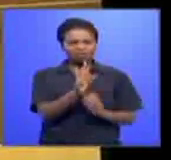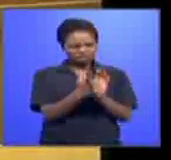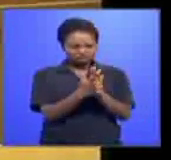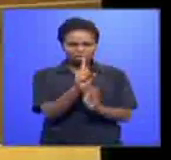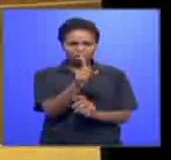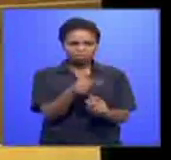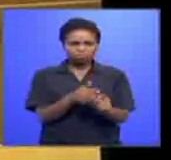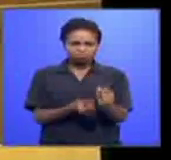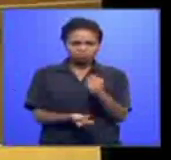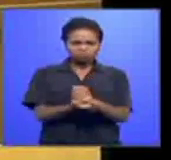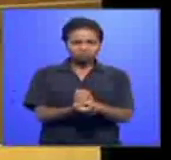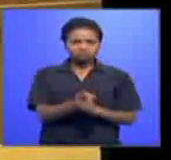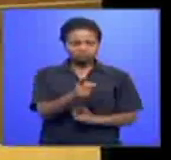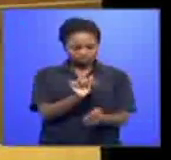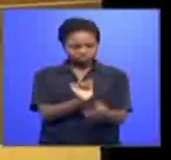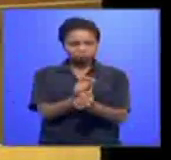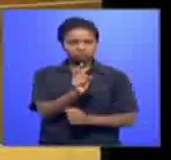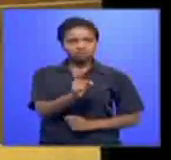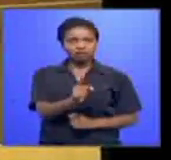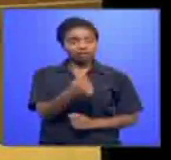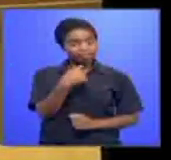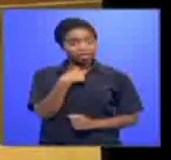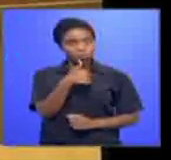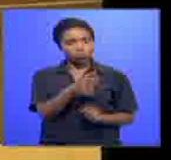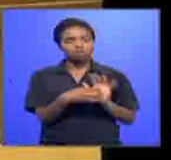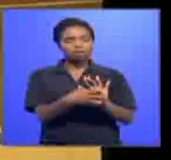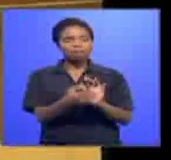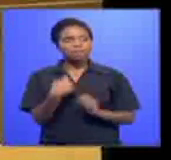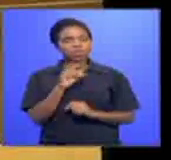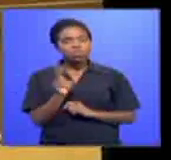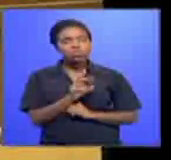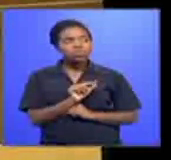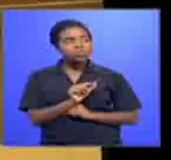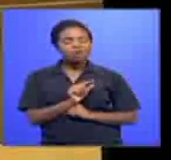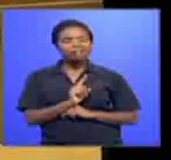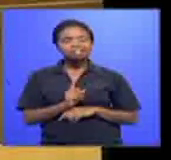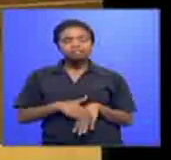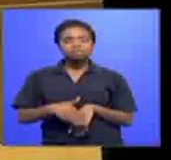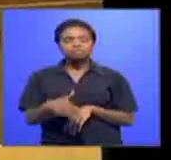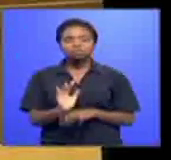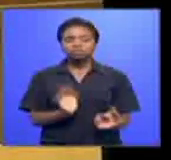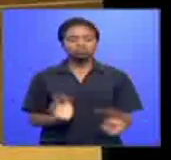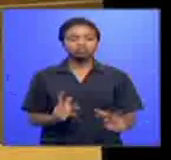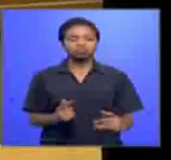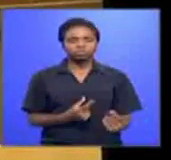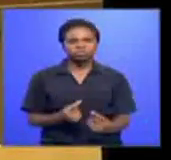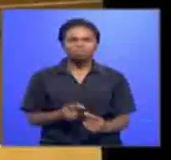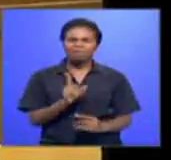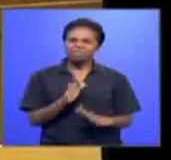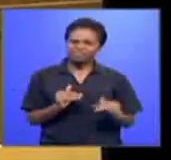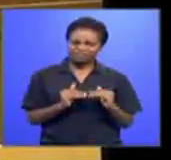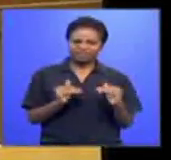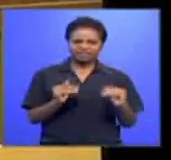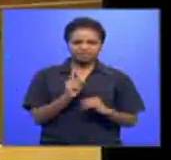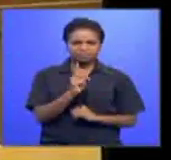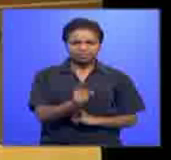enforced, and it must be seen to be enforced fairly, effectively, and